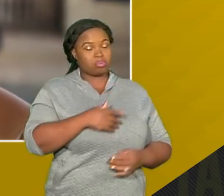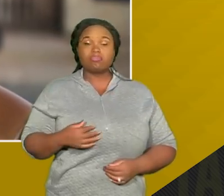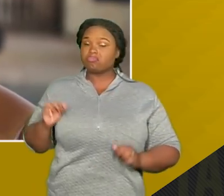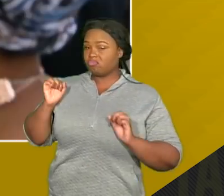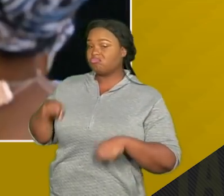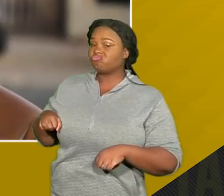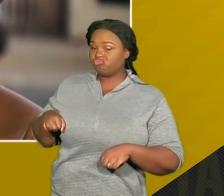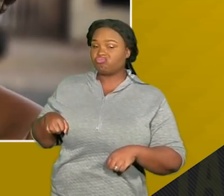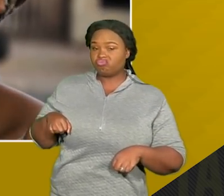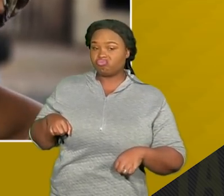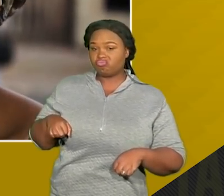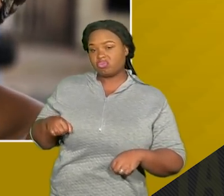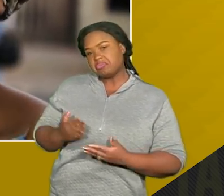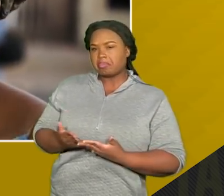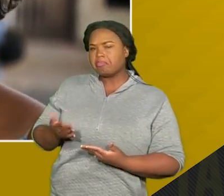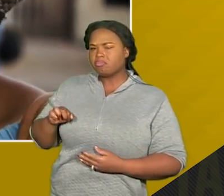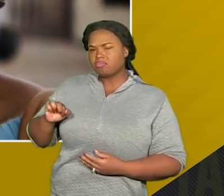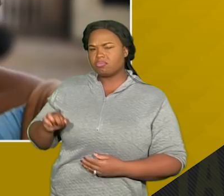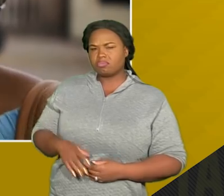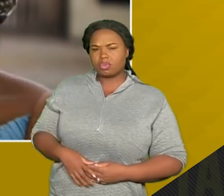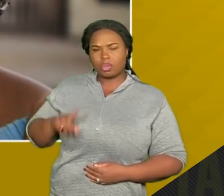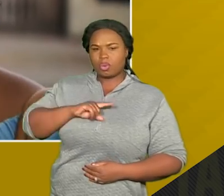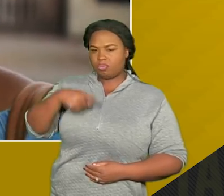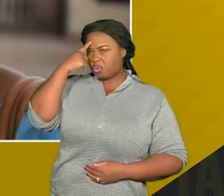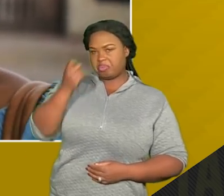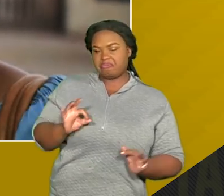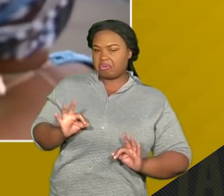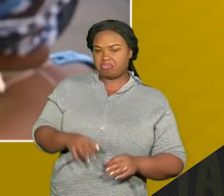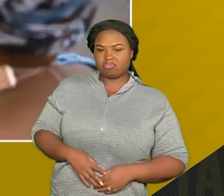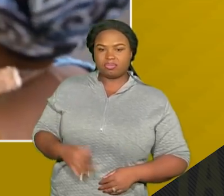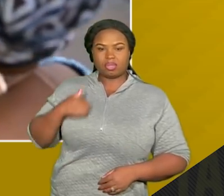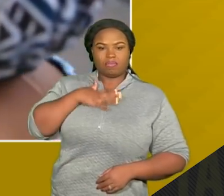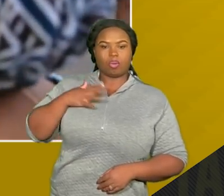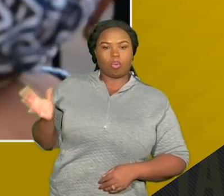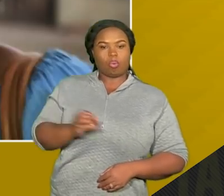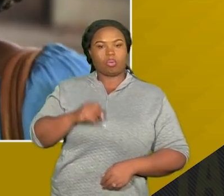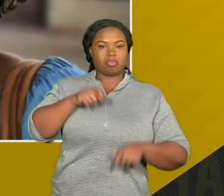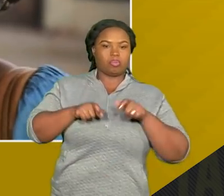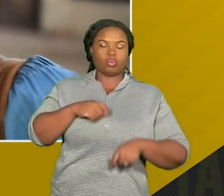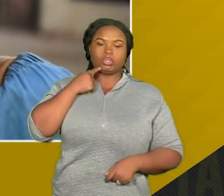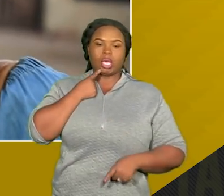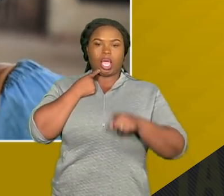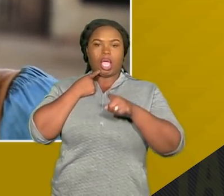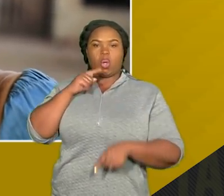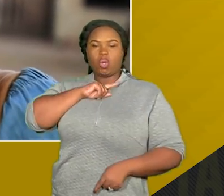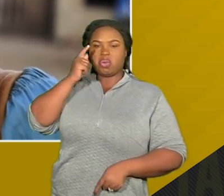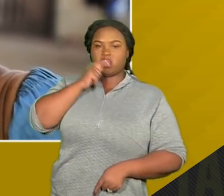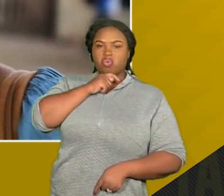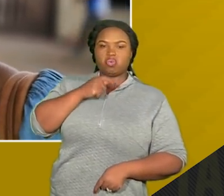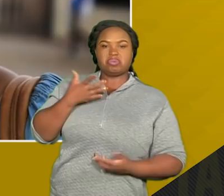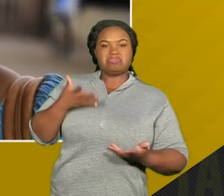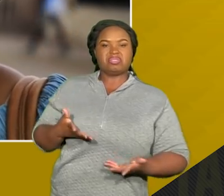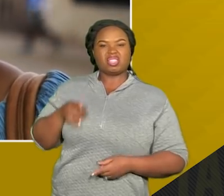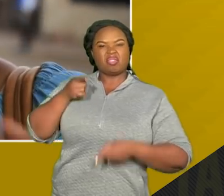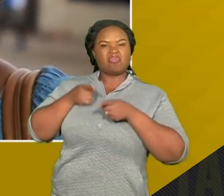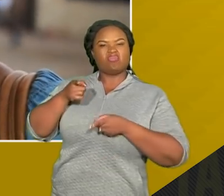that in some ways, yeah, because I don't believe in it. So I feel like everybody who would say, no, it's because of buloi, it's just